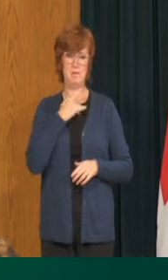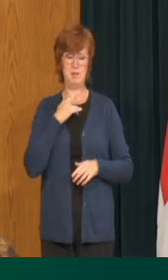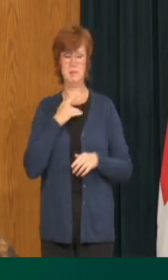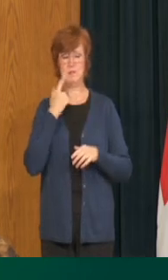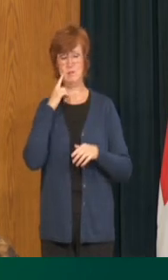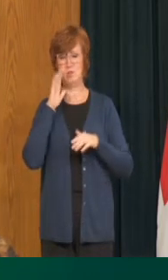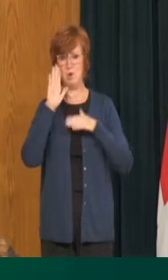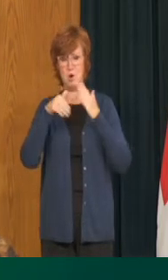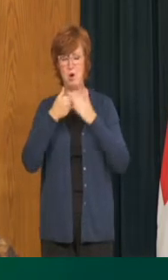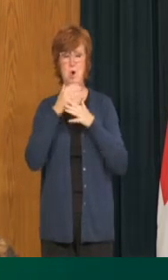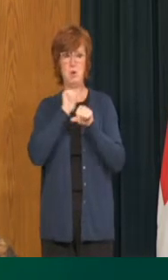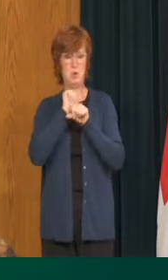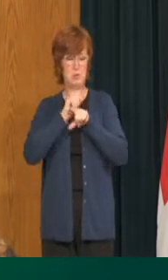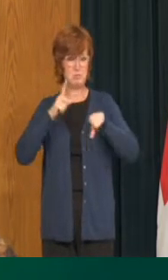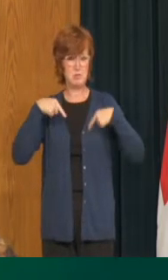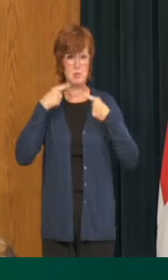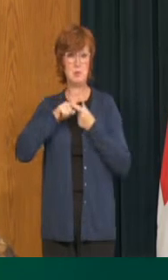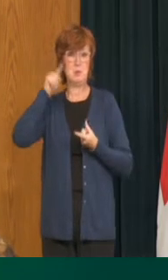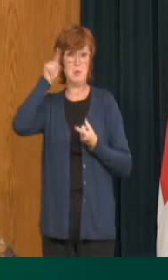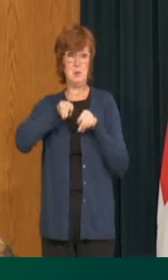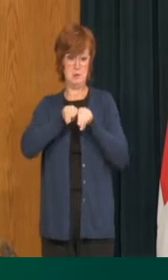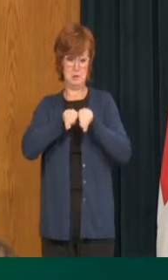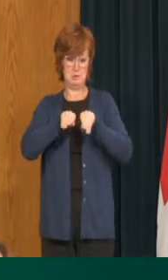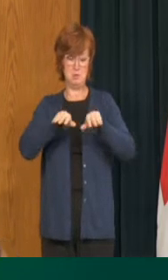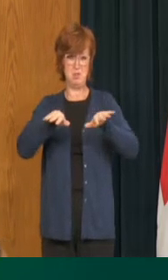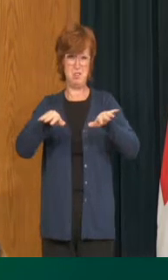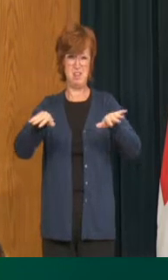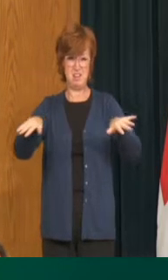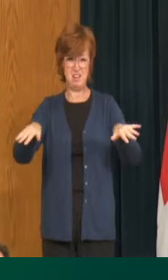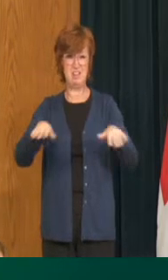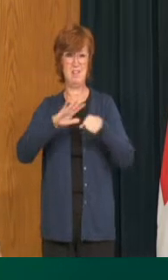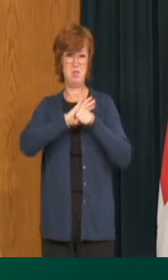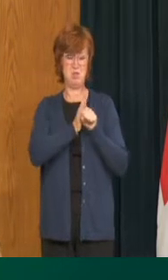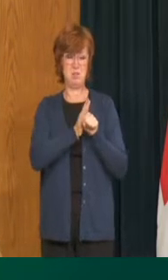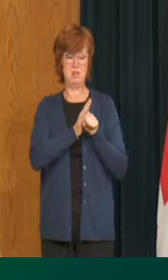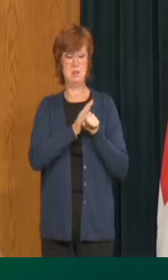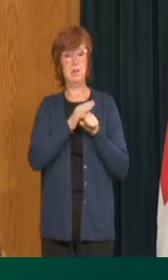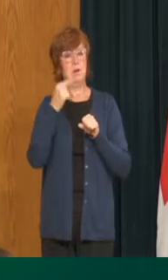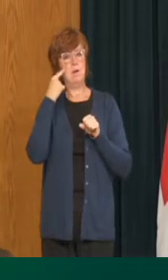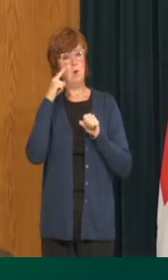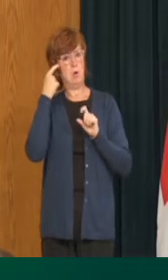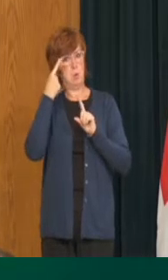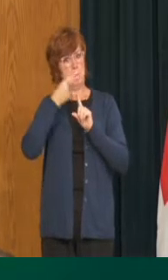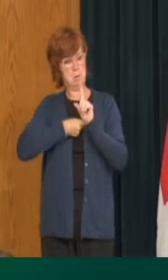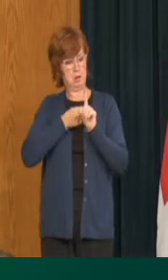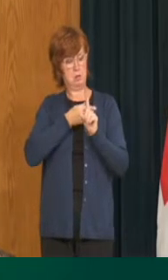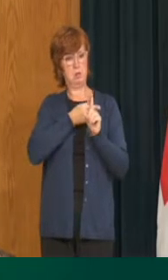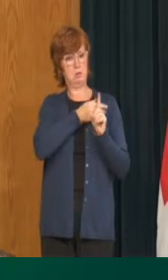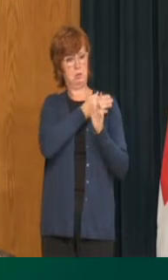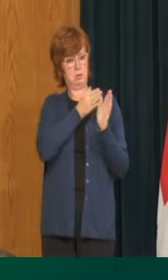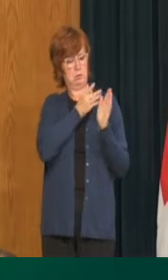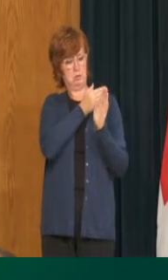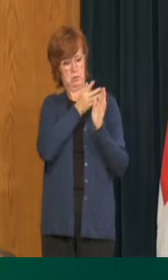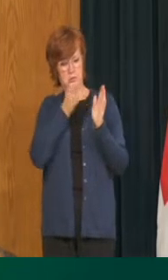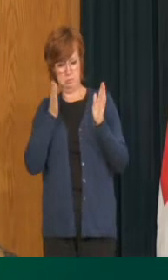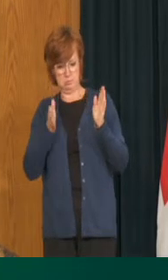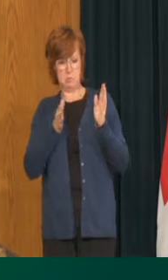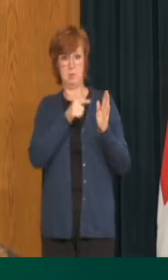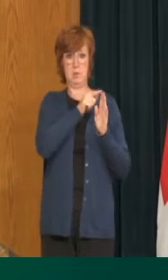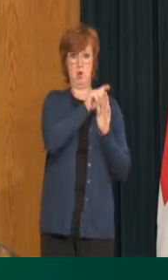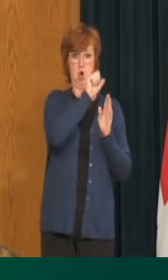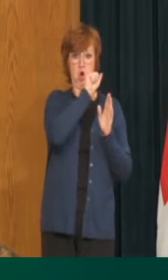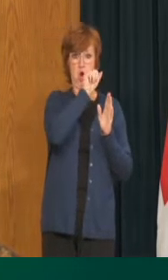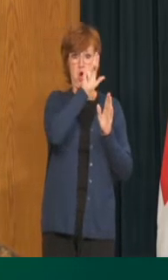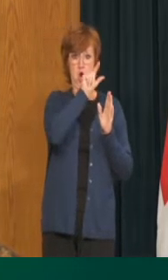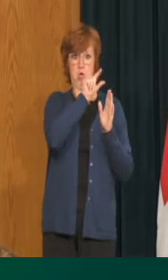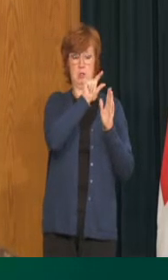COVID-19, in particular, everything that they have done over the last month or so. Going into the start of August, Saskatchewan had over 300 active